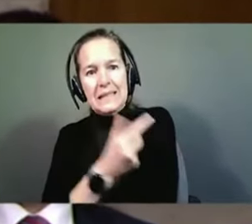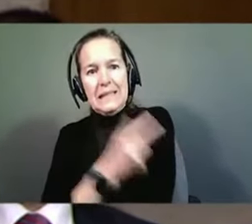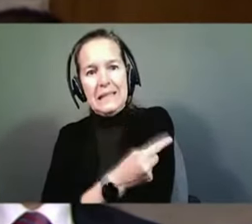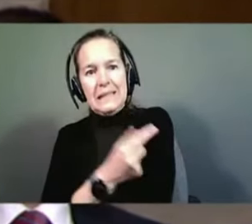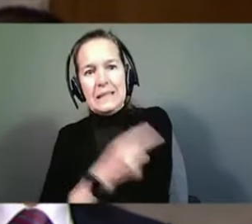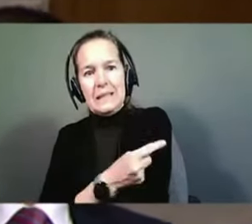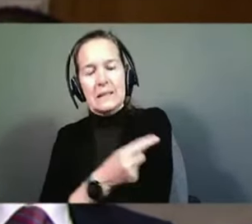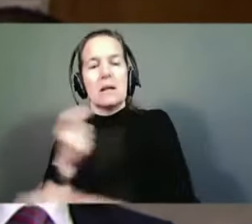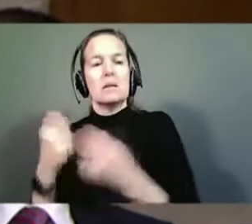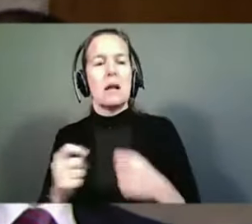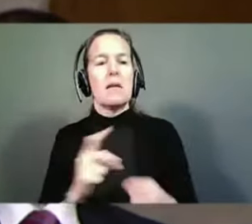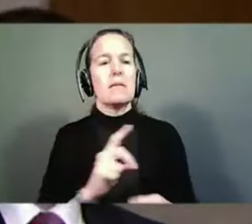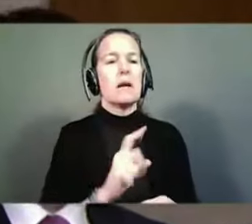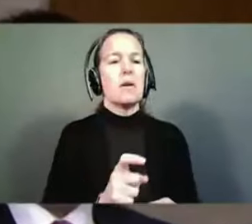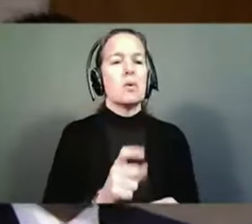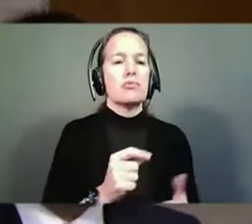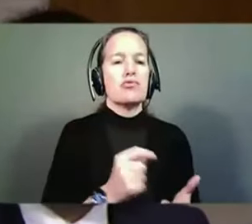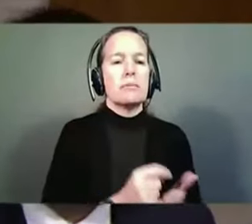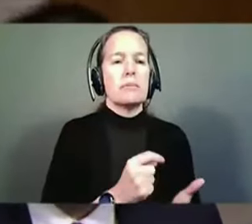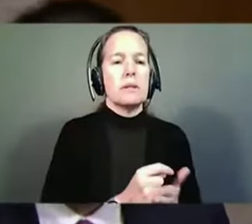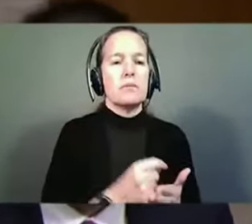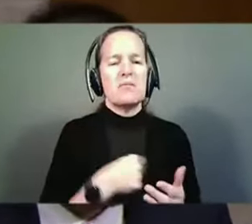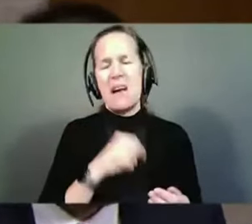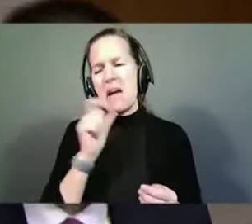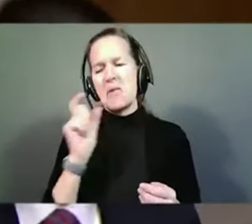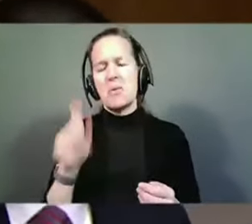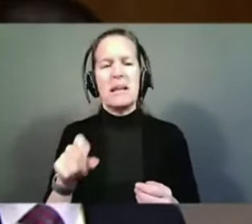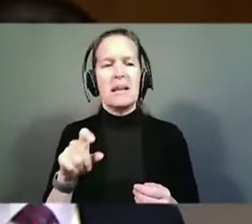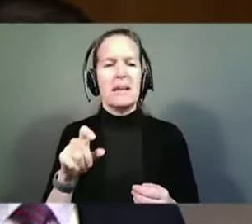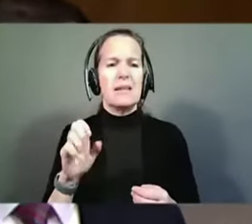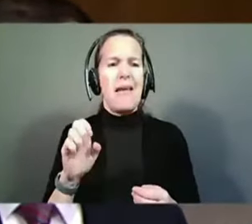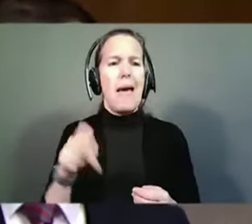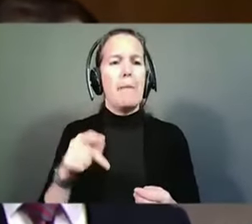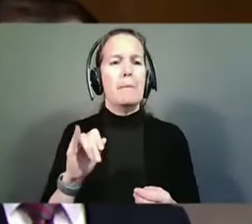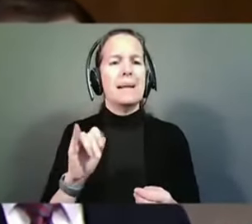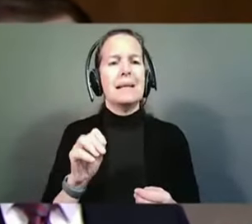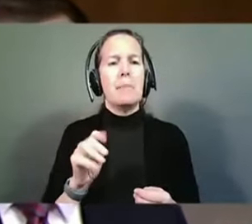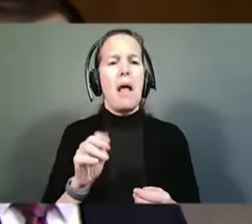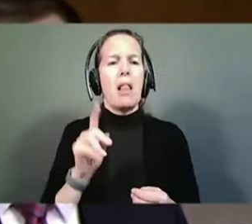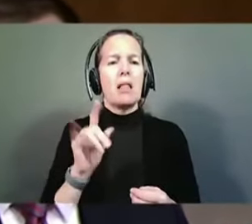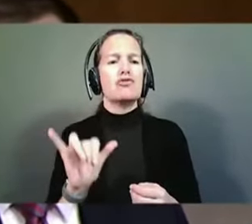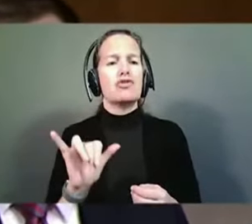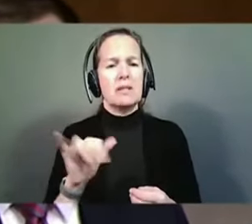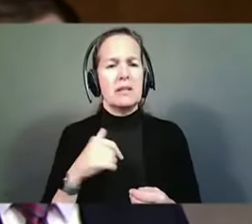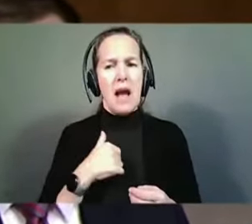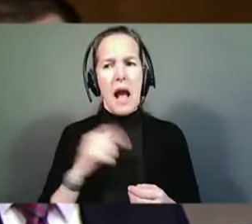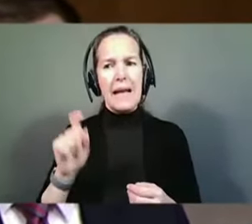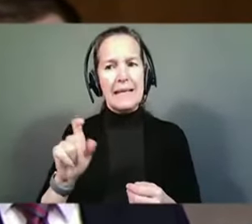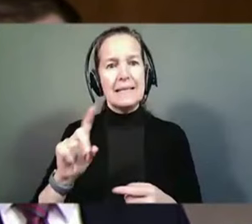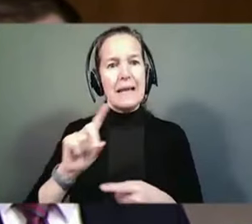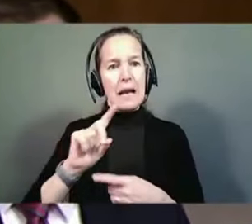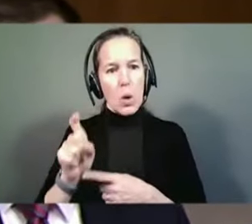and treatment. I don't need epidemiology anymore. I need diagnosis